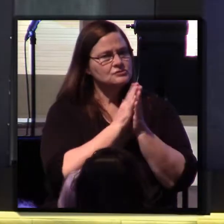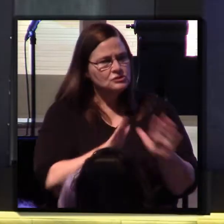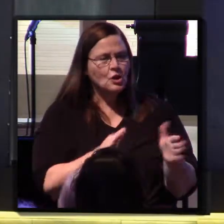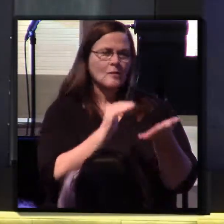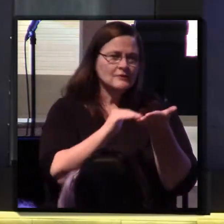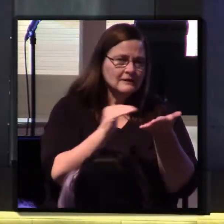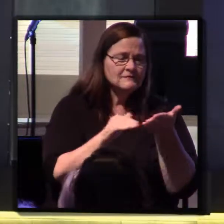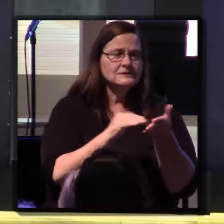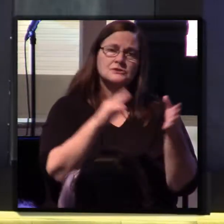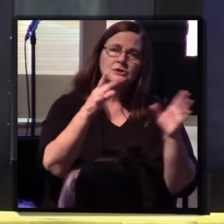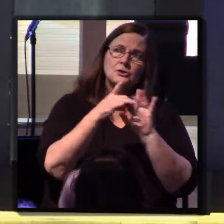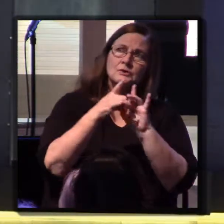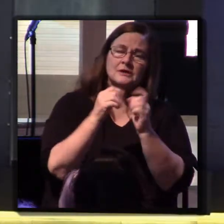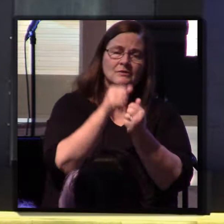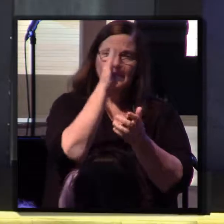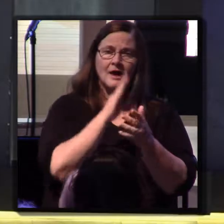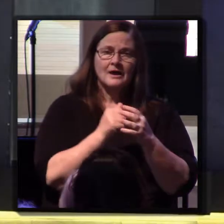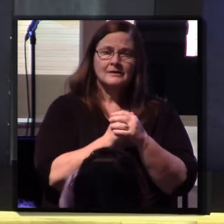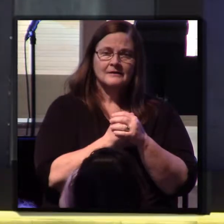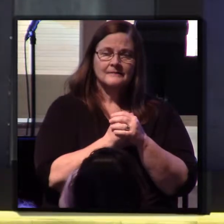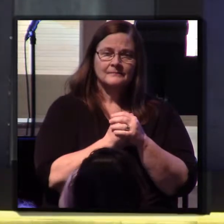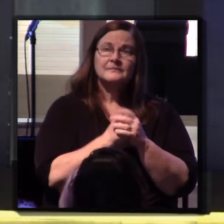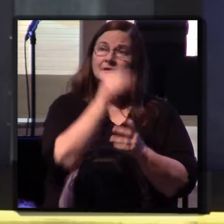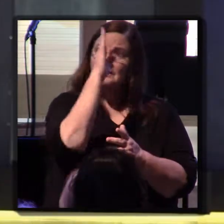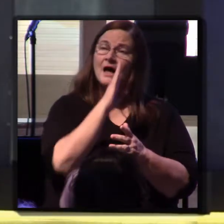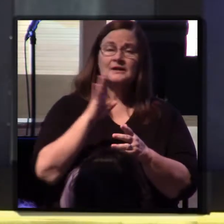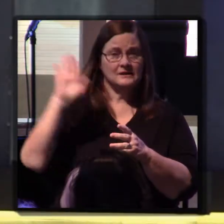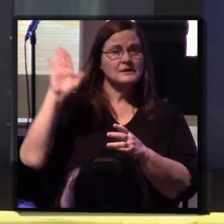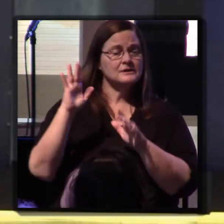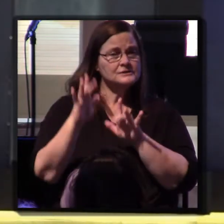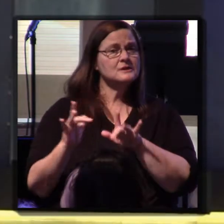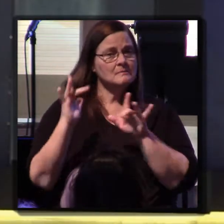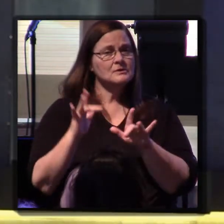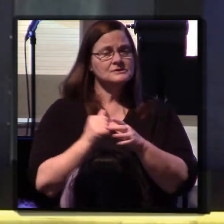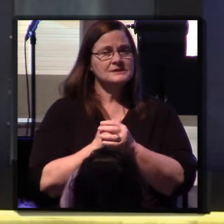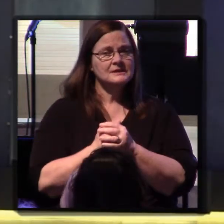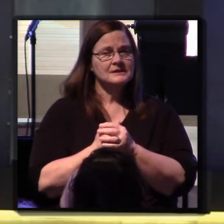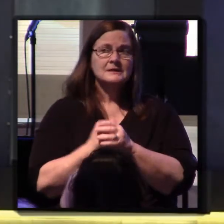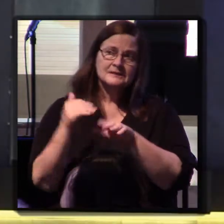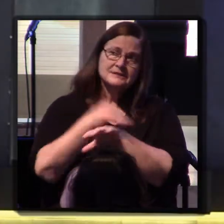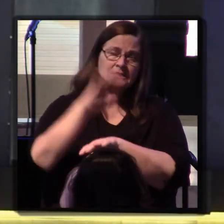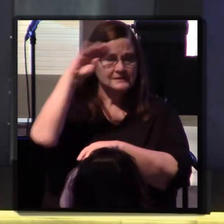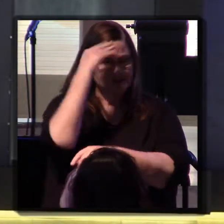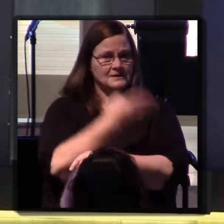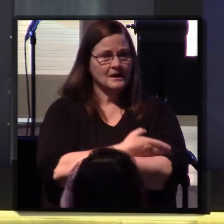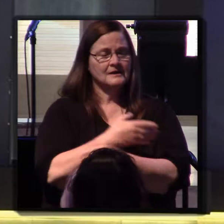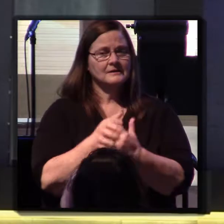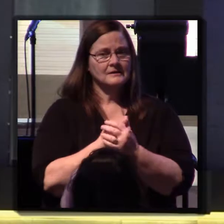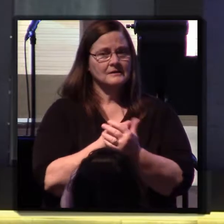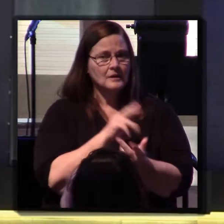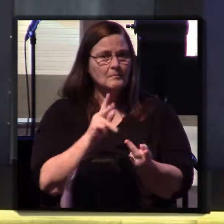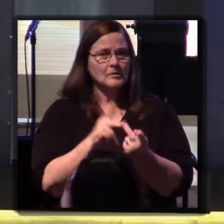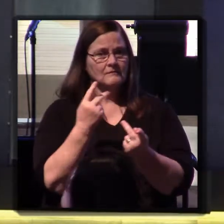likewise inability to come to that place of shalom, to find forgiveness, to find unity with God. God in